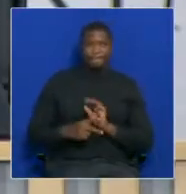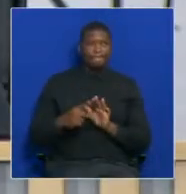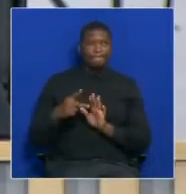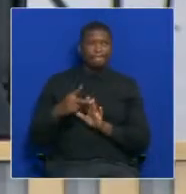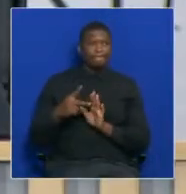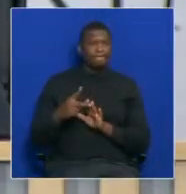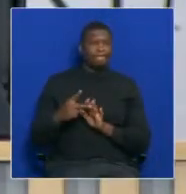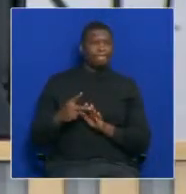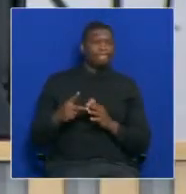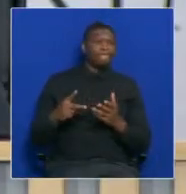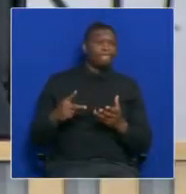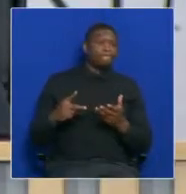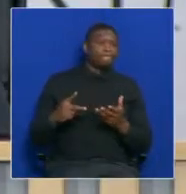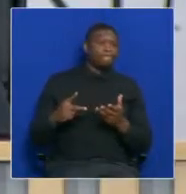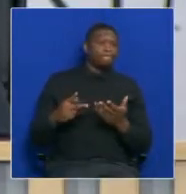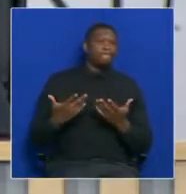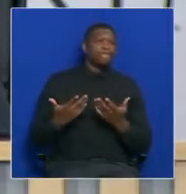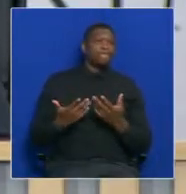Project Golden.